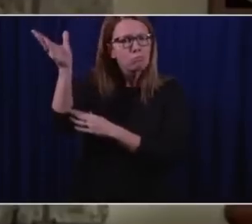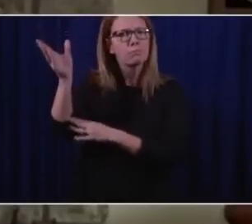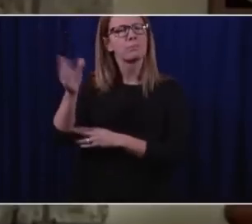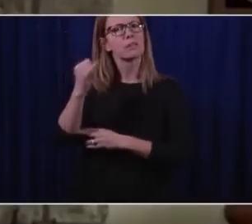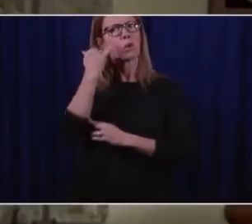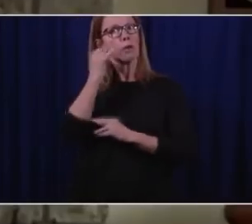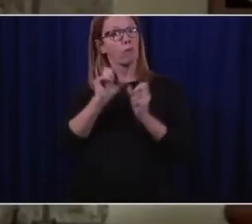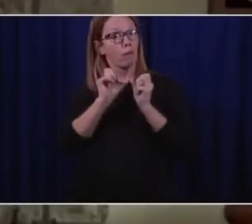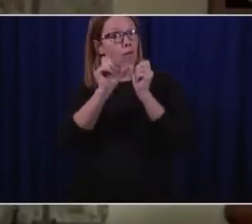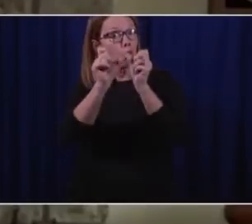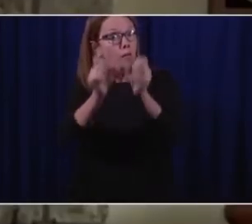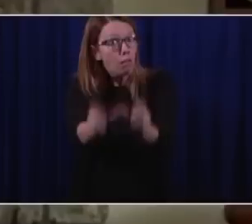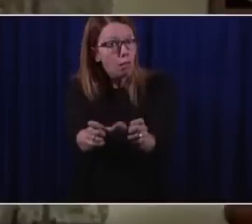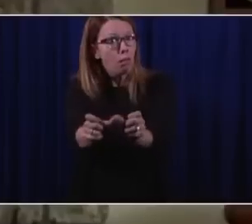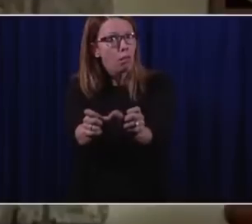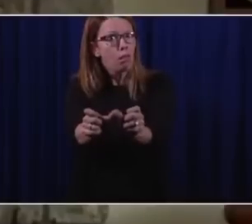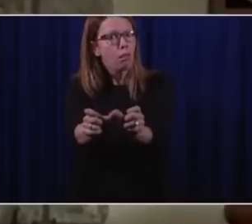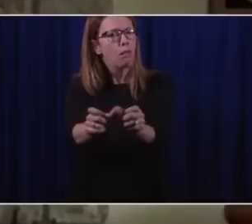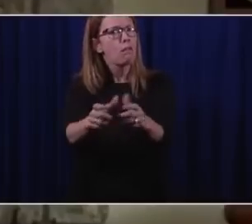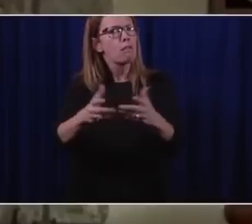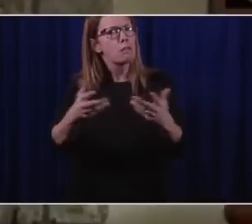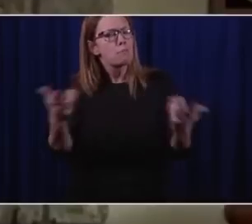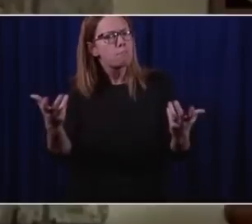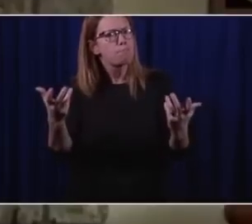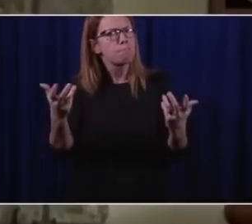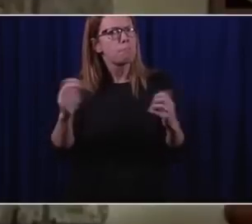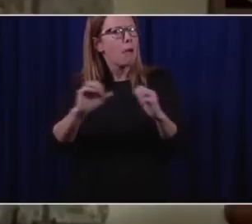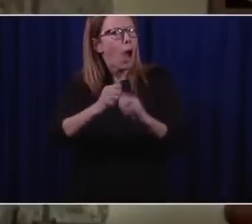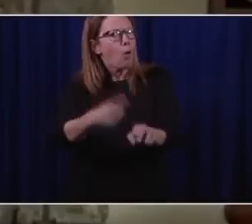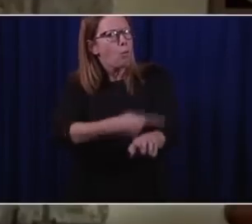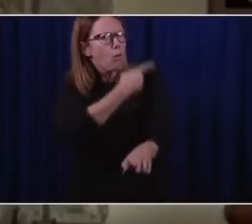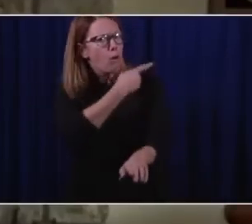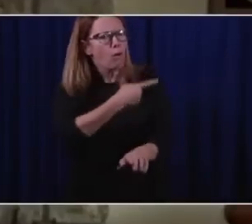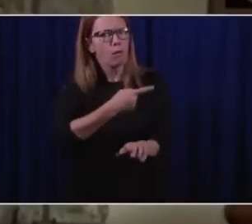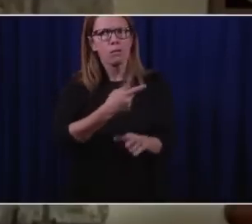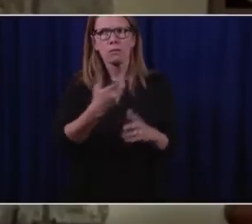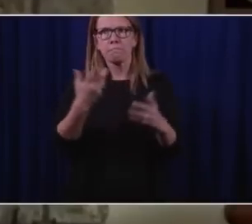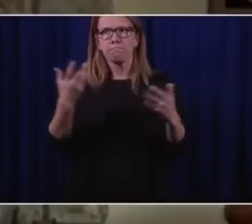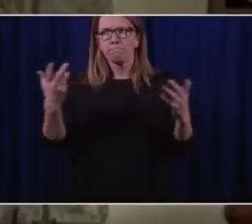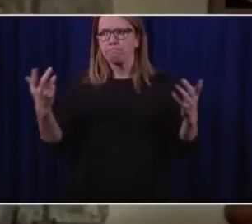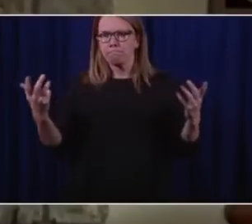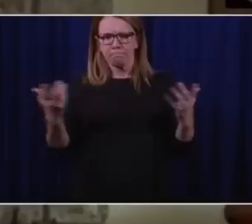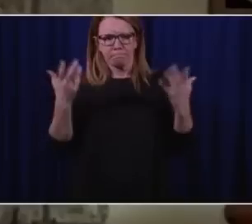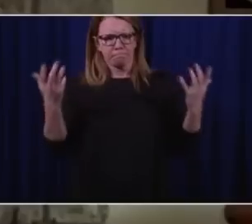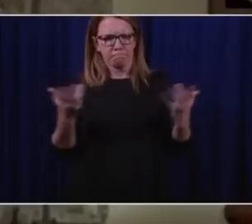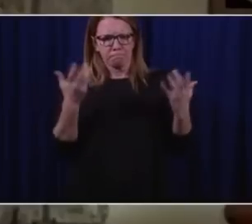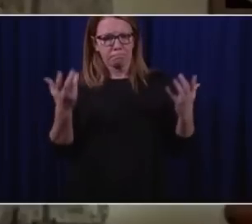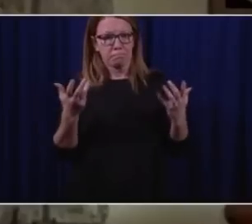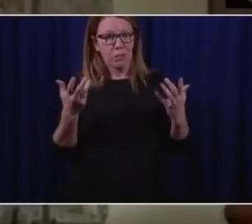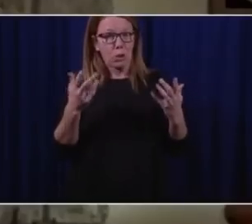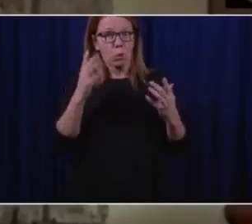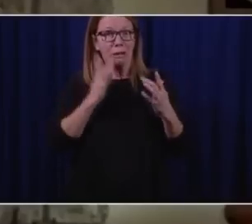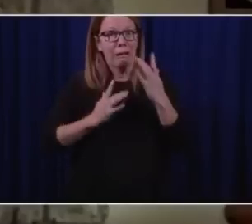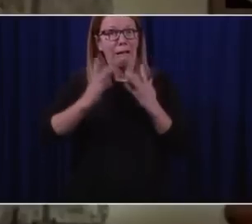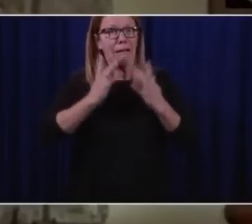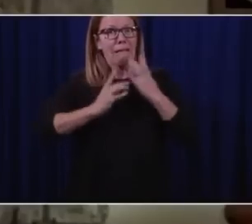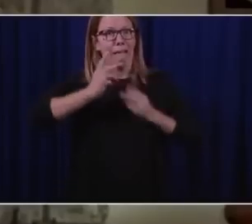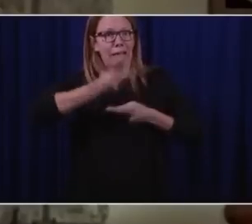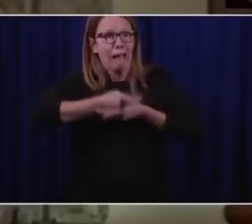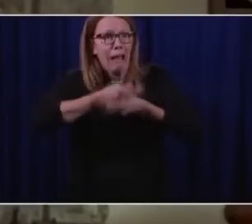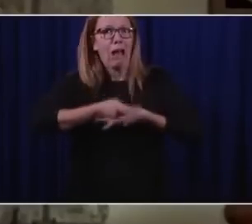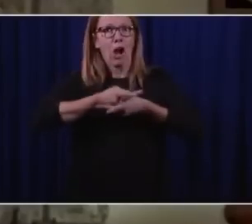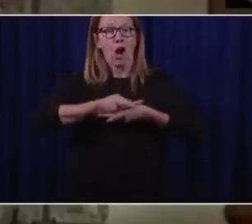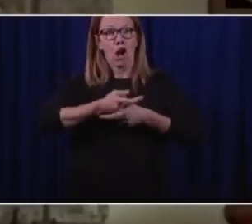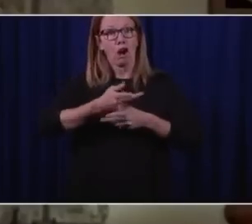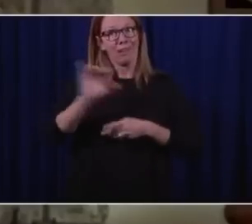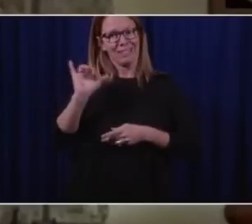current trajectory, how long until we get to the point where we're rationing care the way Italy had to